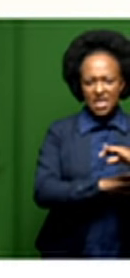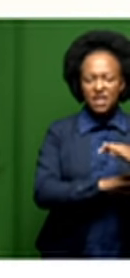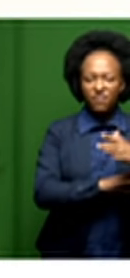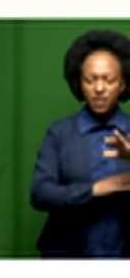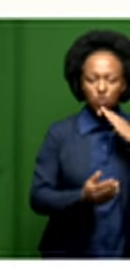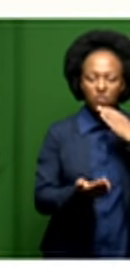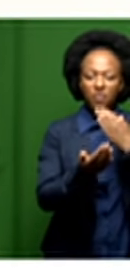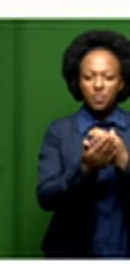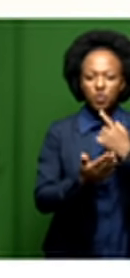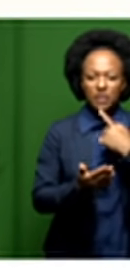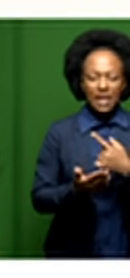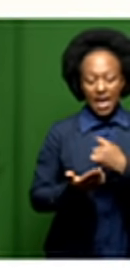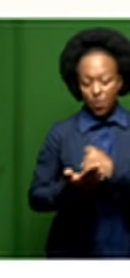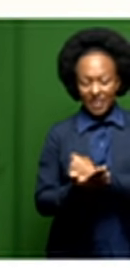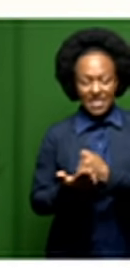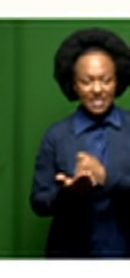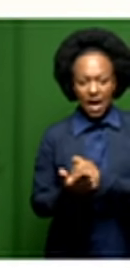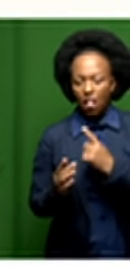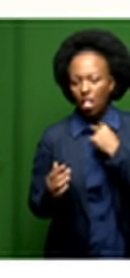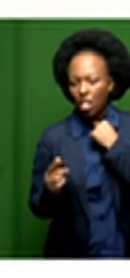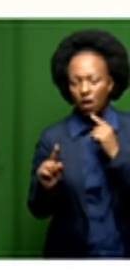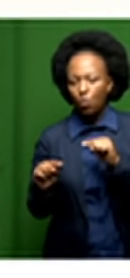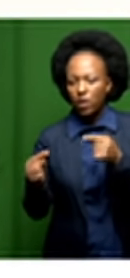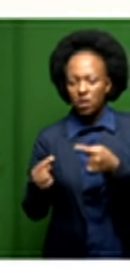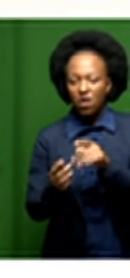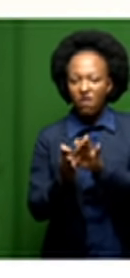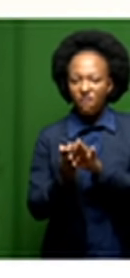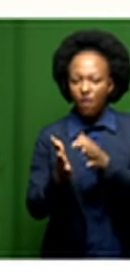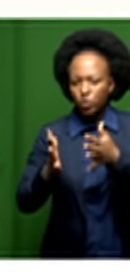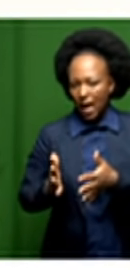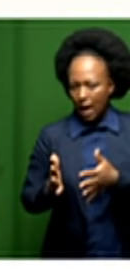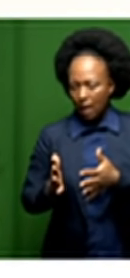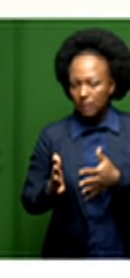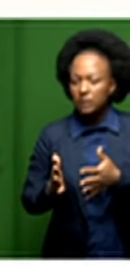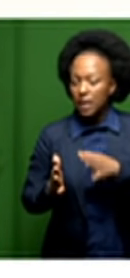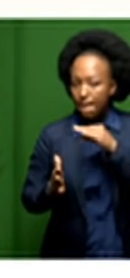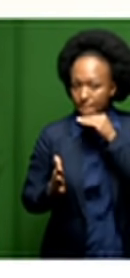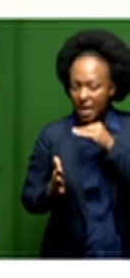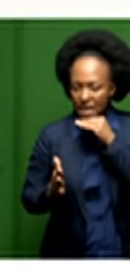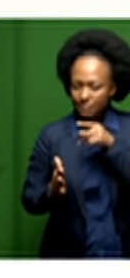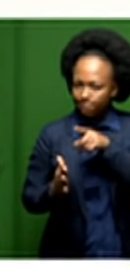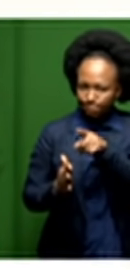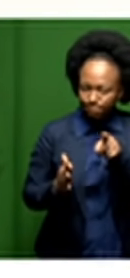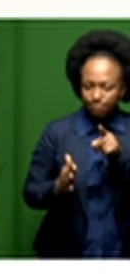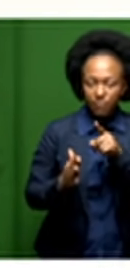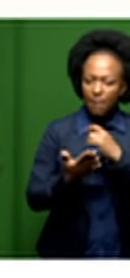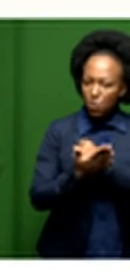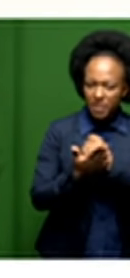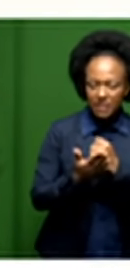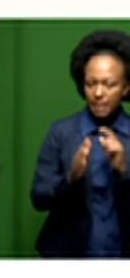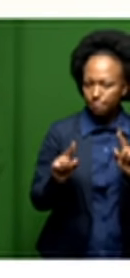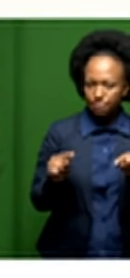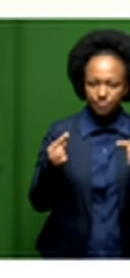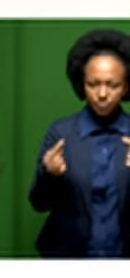that some citizens couldn't be registered as voters, and that would actually mean that they would be prevented from